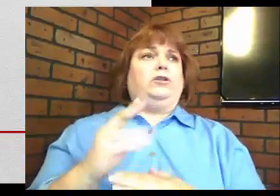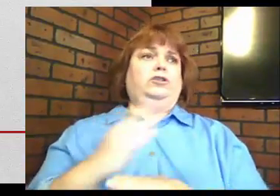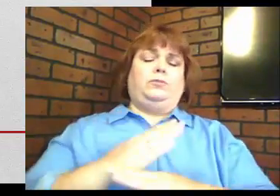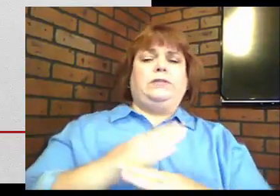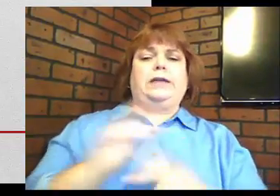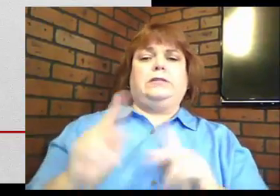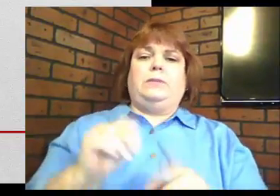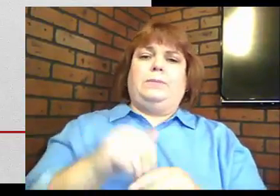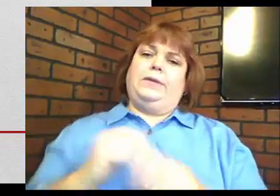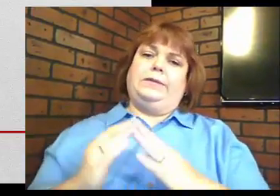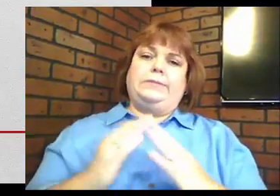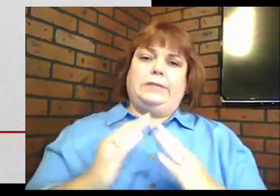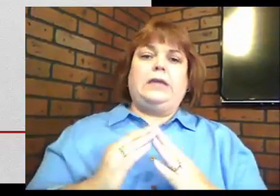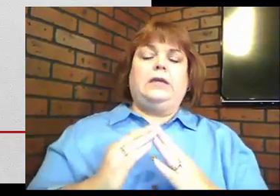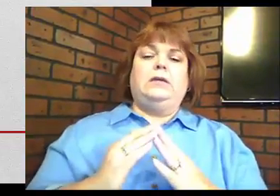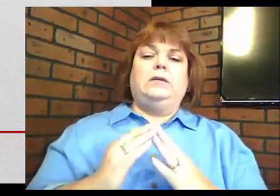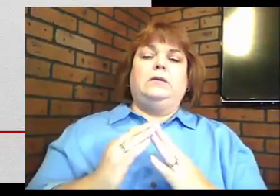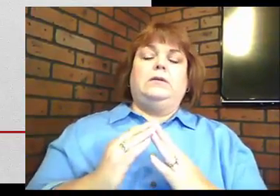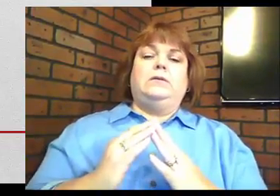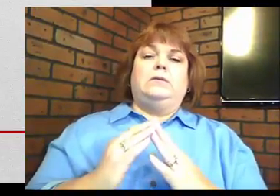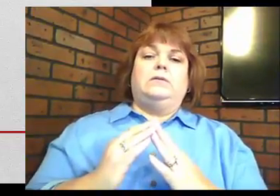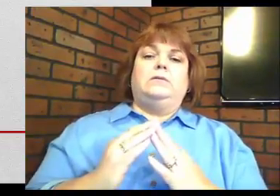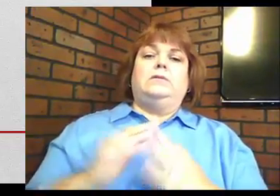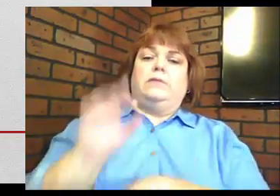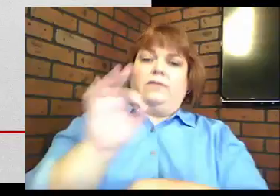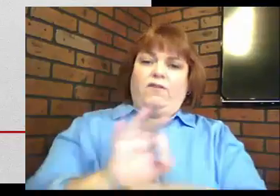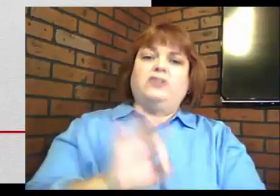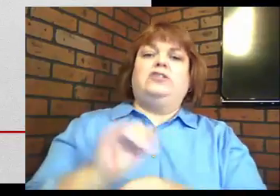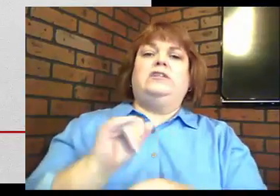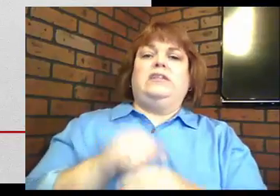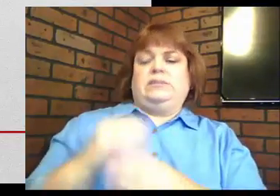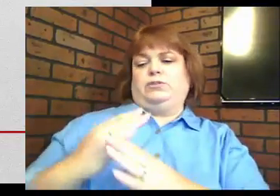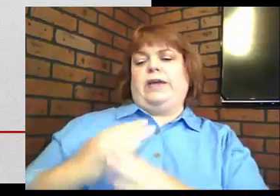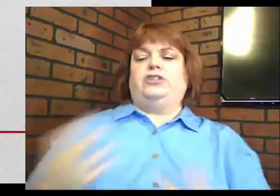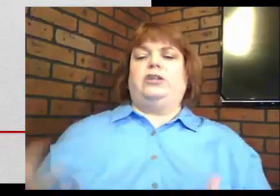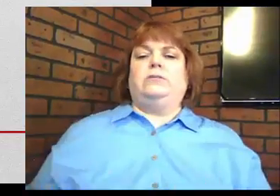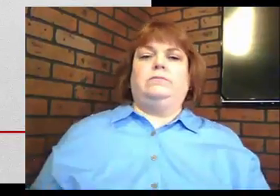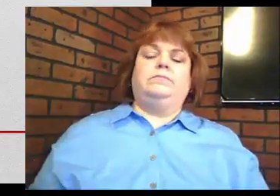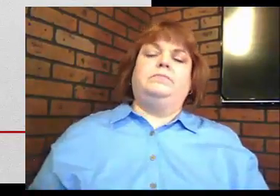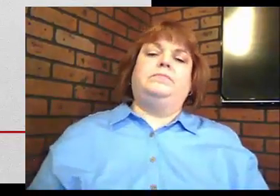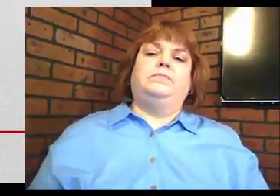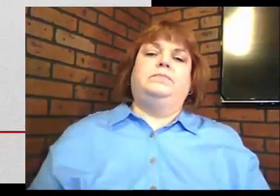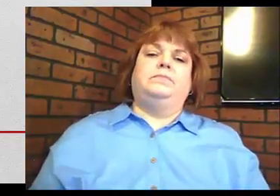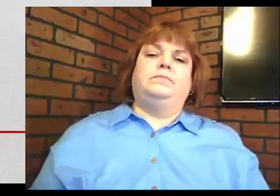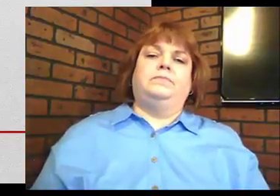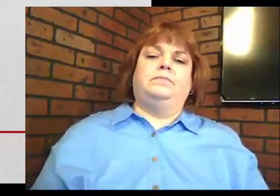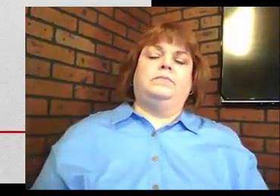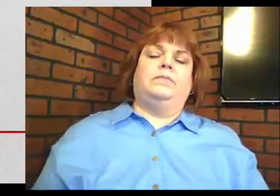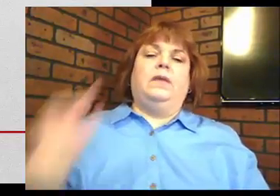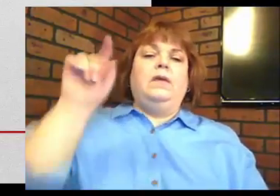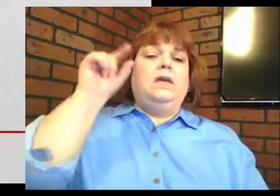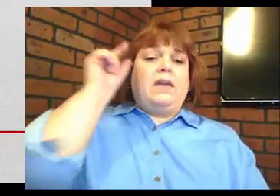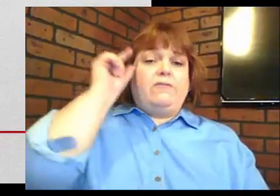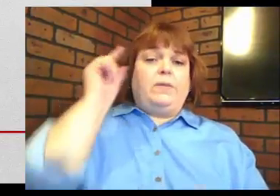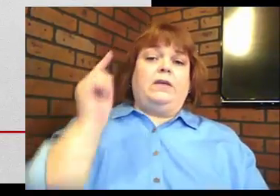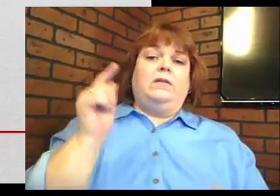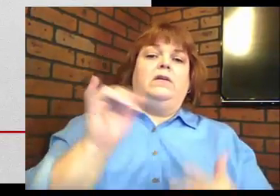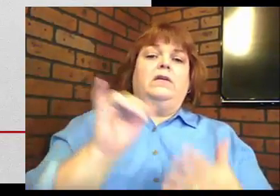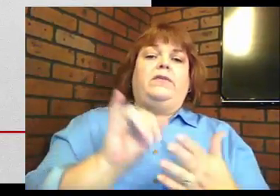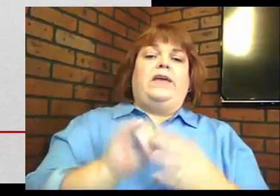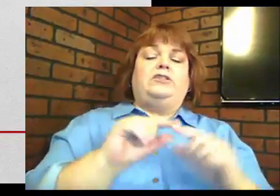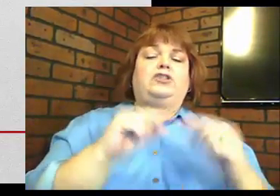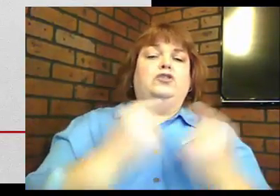Federalist. That was the first political group that when we were setting up our